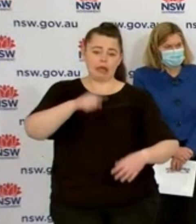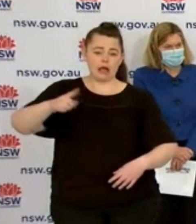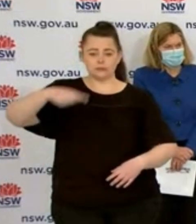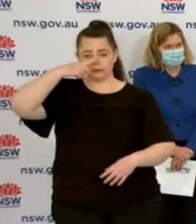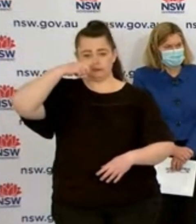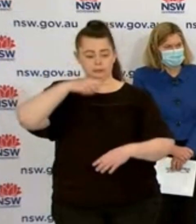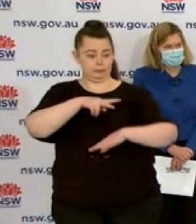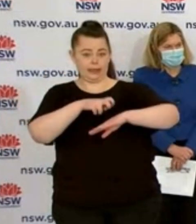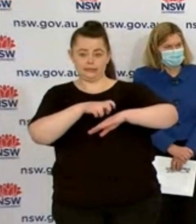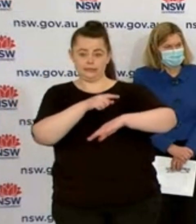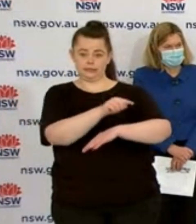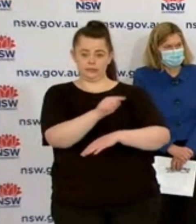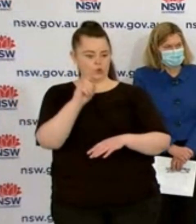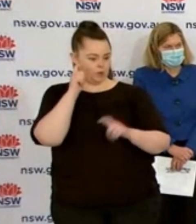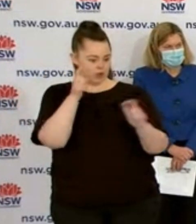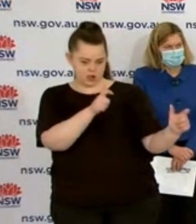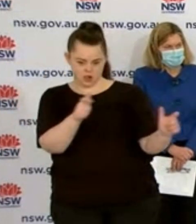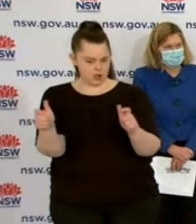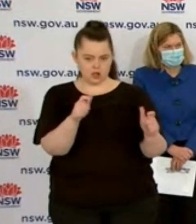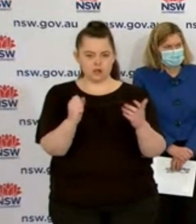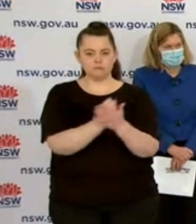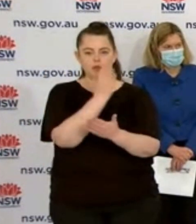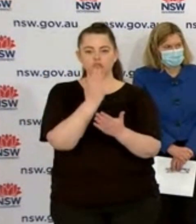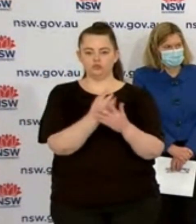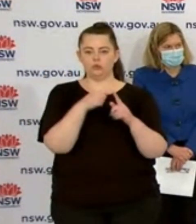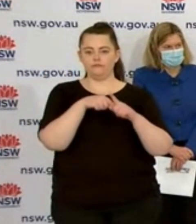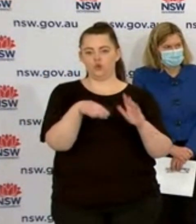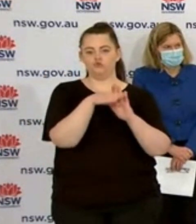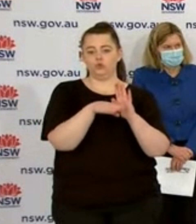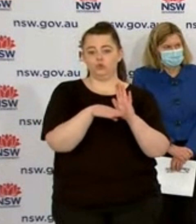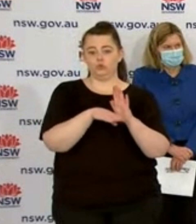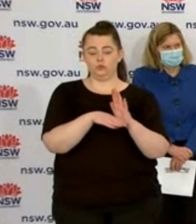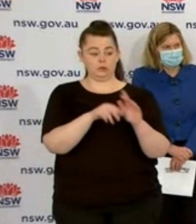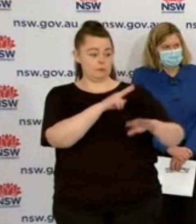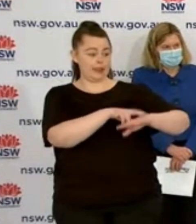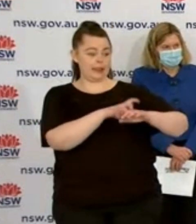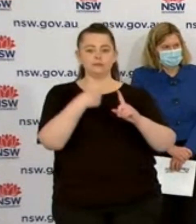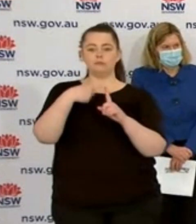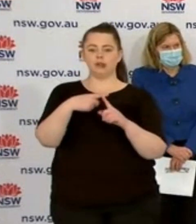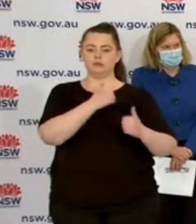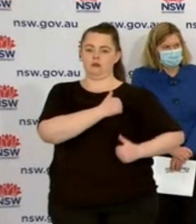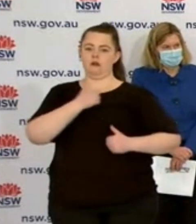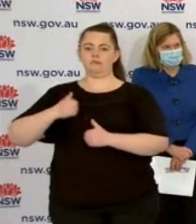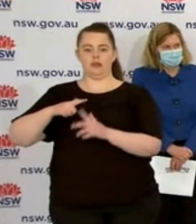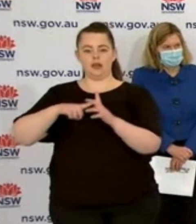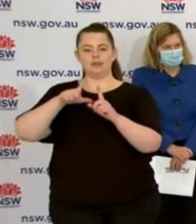state working alongside our colleagues from the Australian Defence Force enforcing the strengthened public health